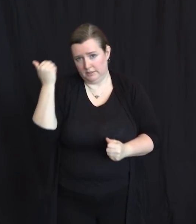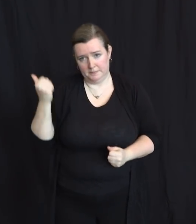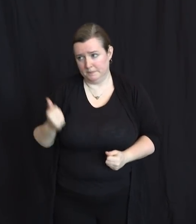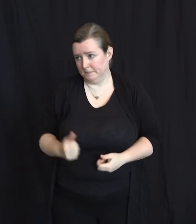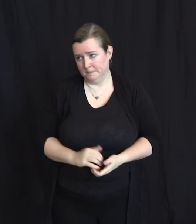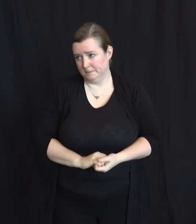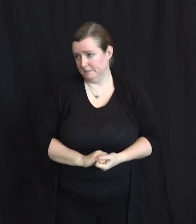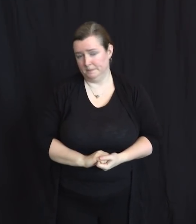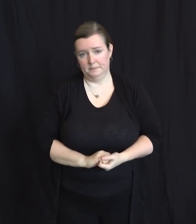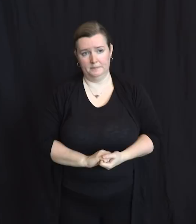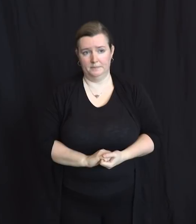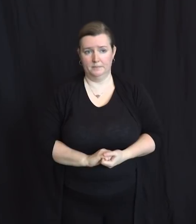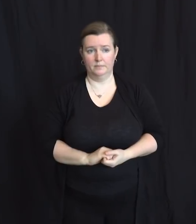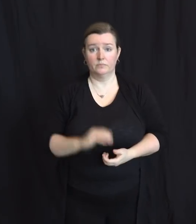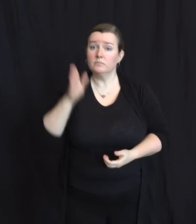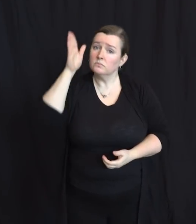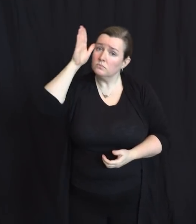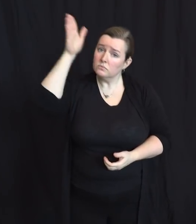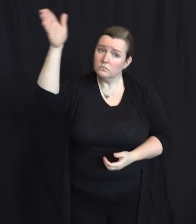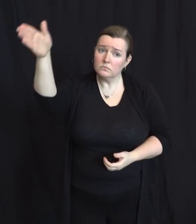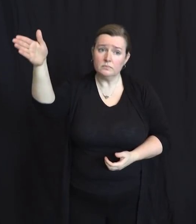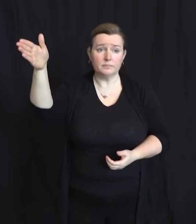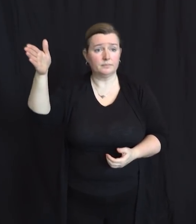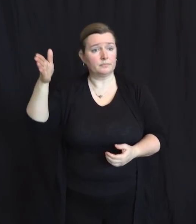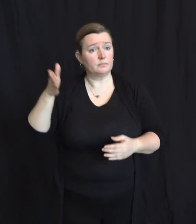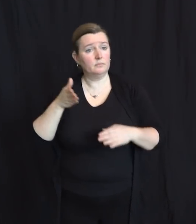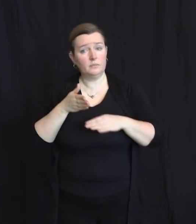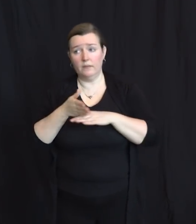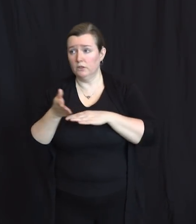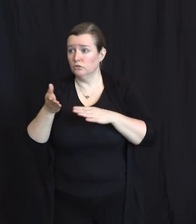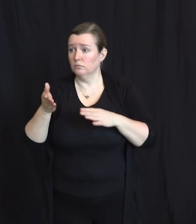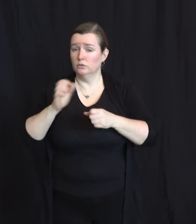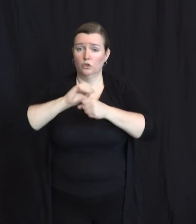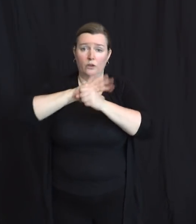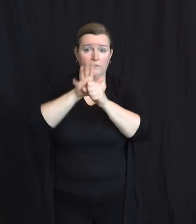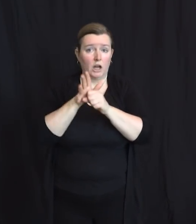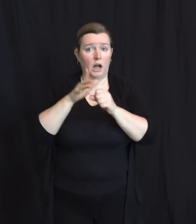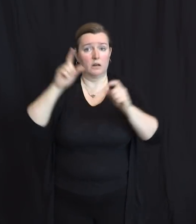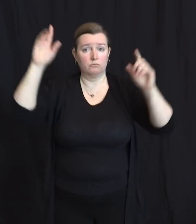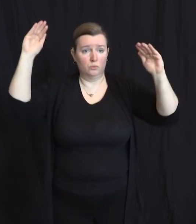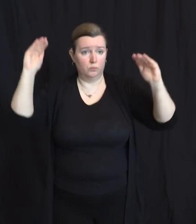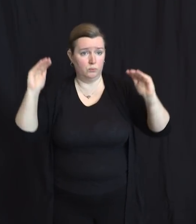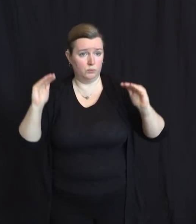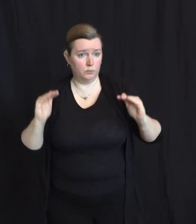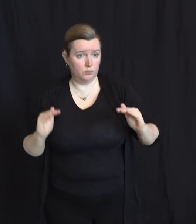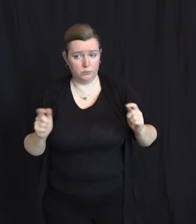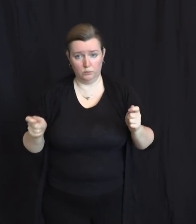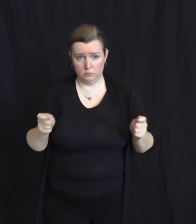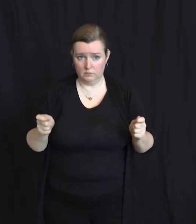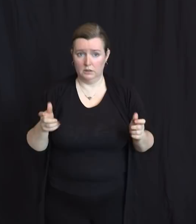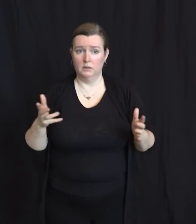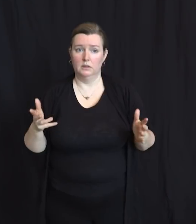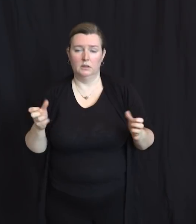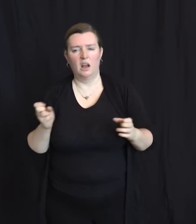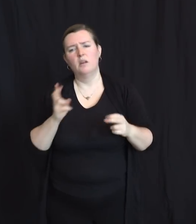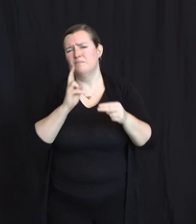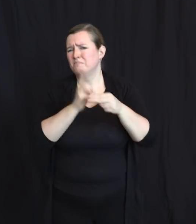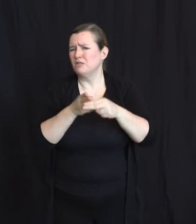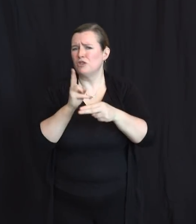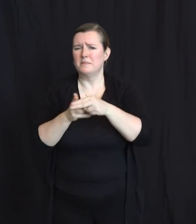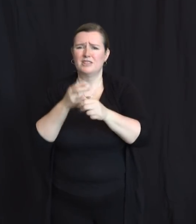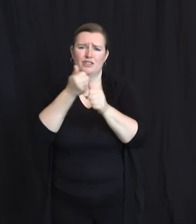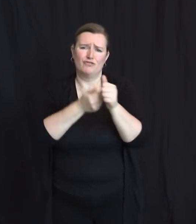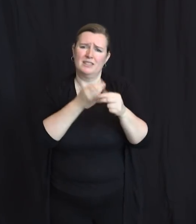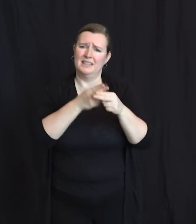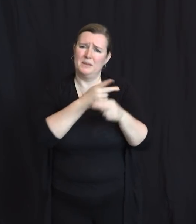down the road, when the dust settles on this awful thing, we'll be able to do that. To every family who's lost a loved